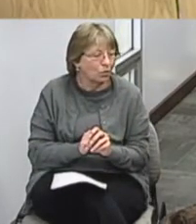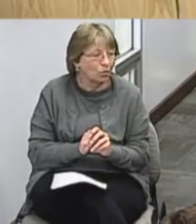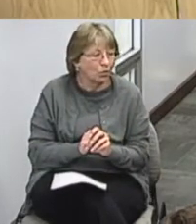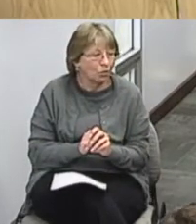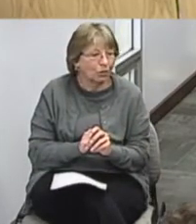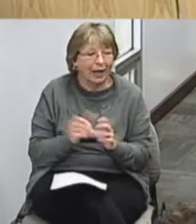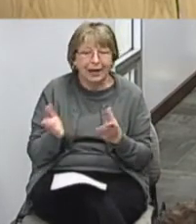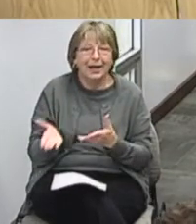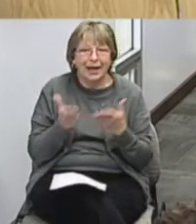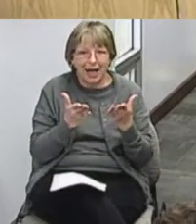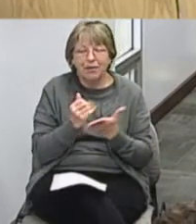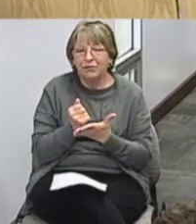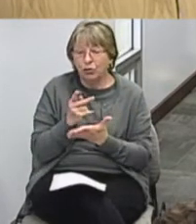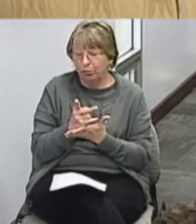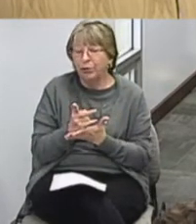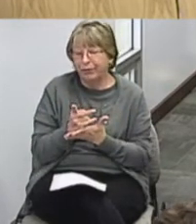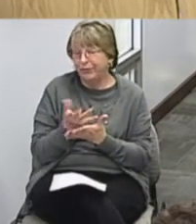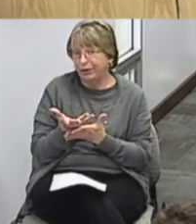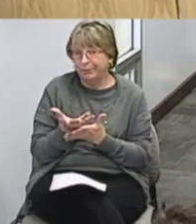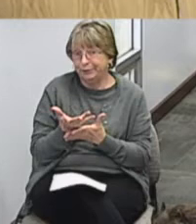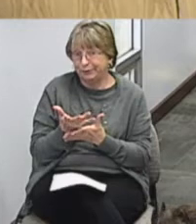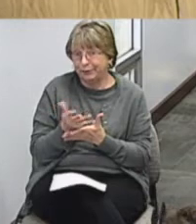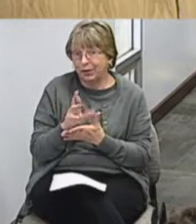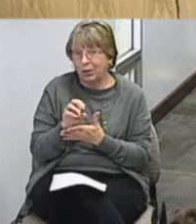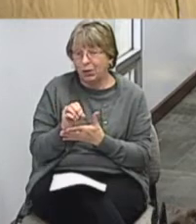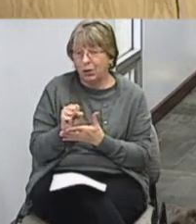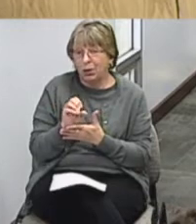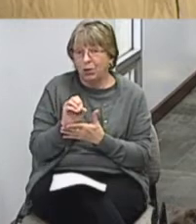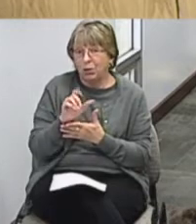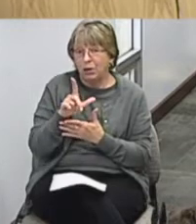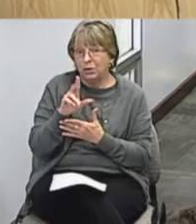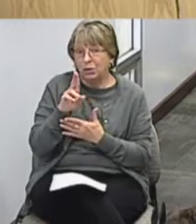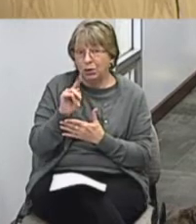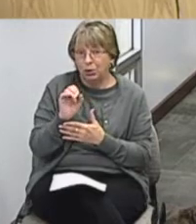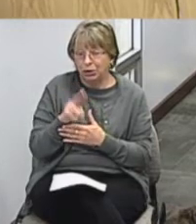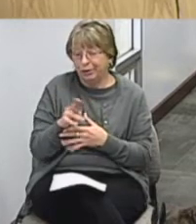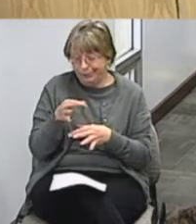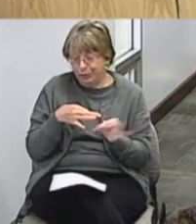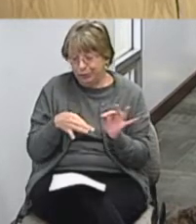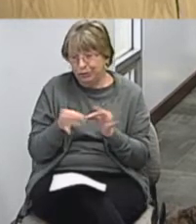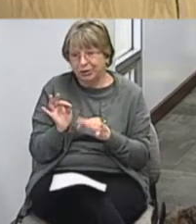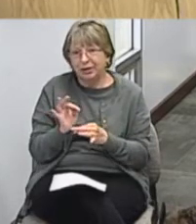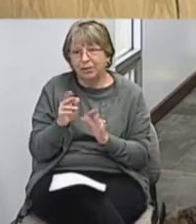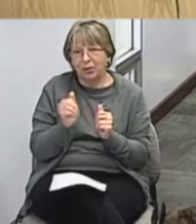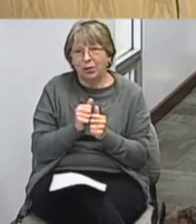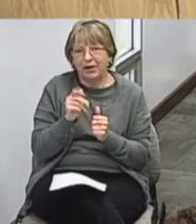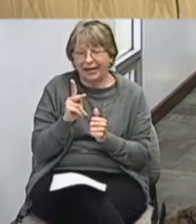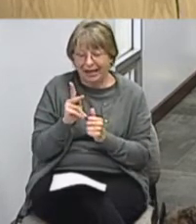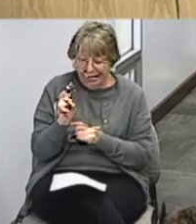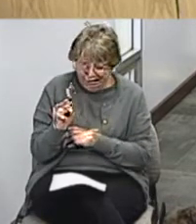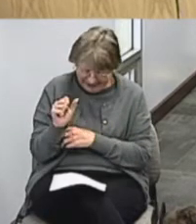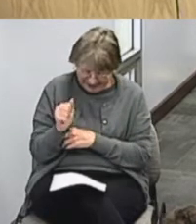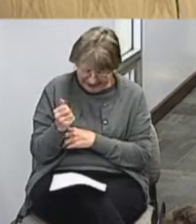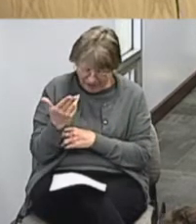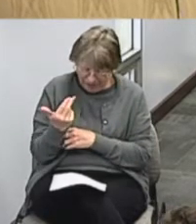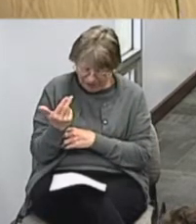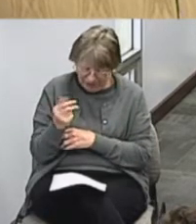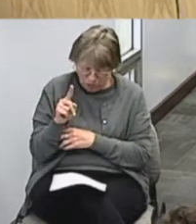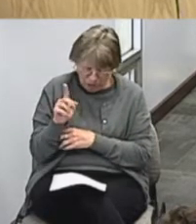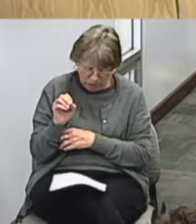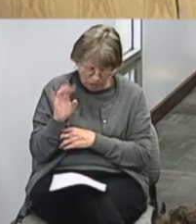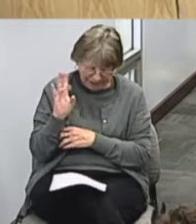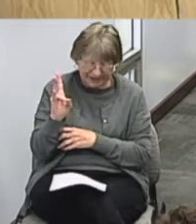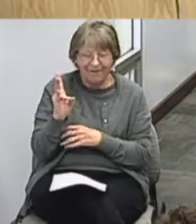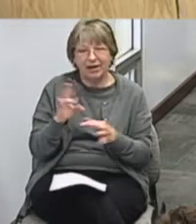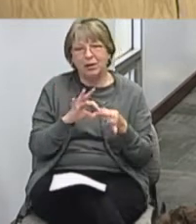Any I other move questions? to approve resolution enacting substitute or additional provisions of KSA 13-107 relating